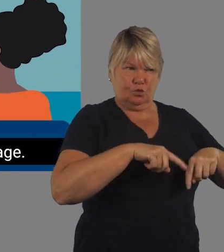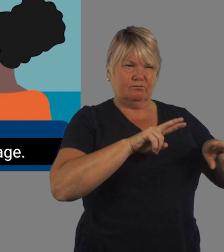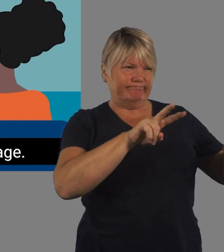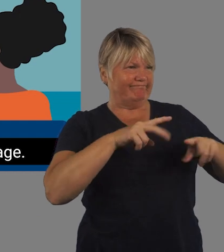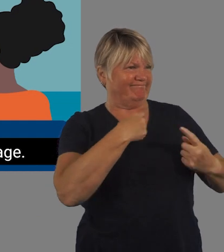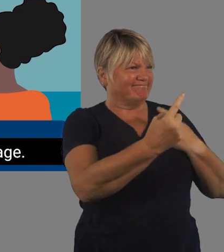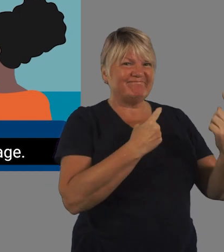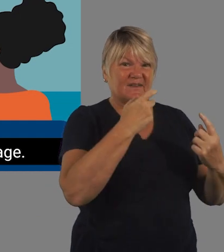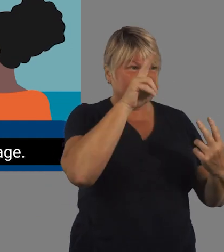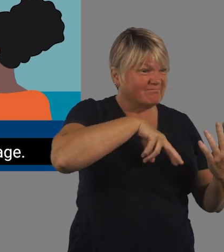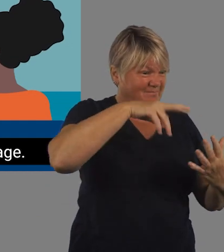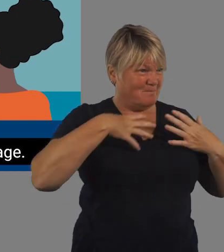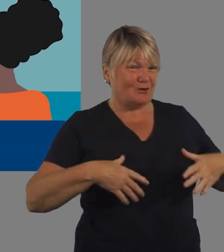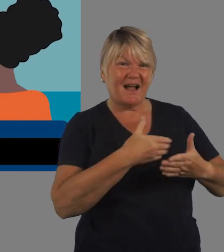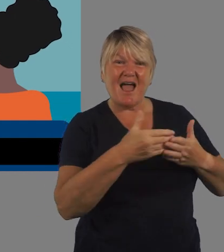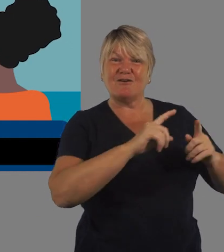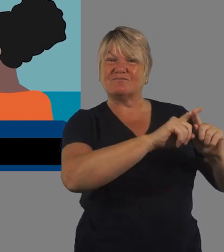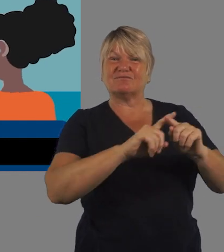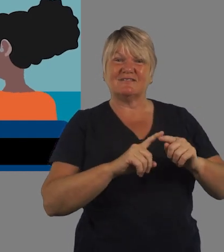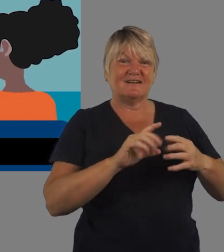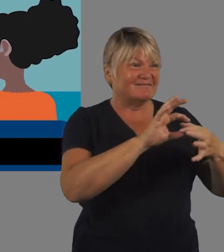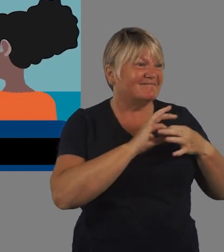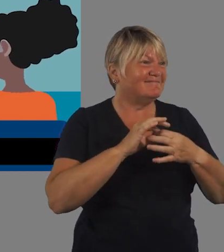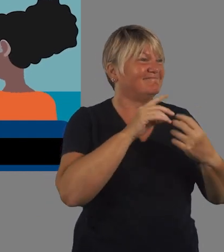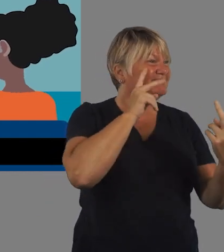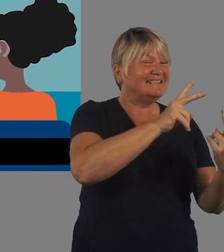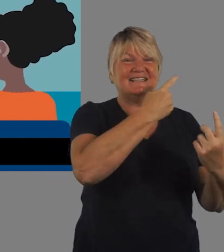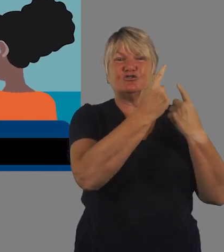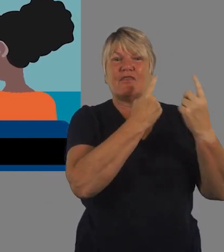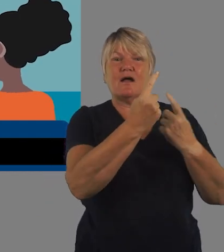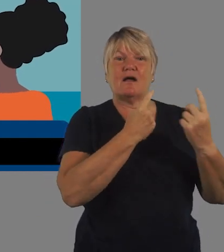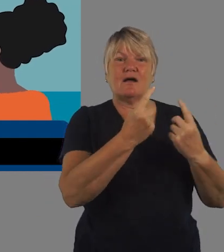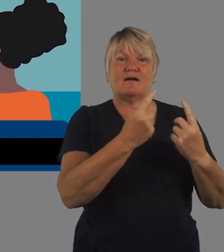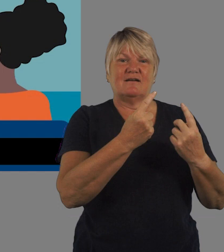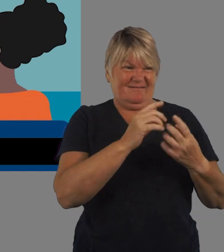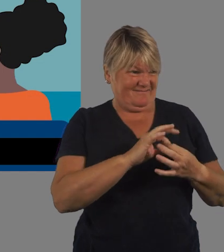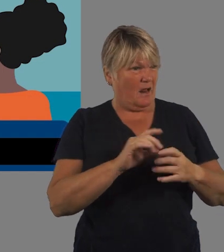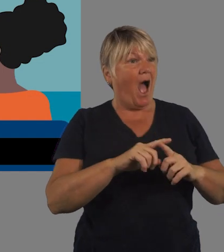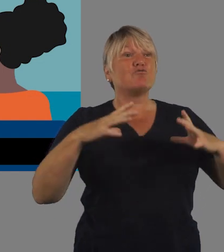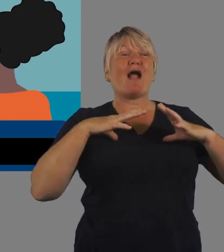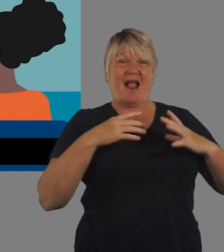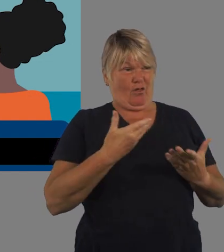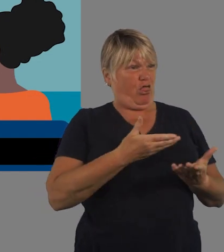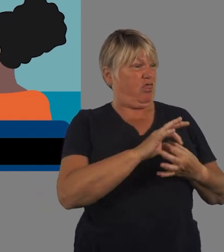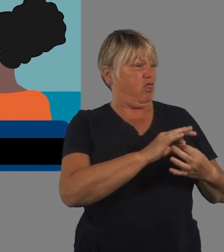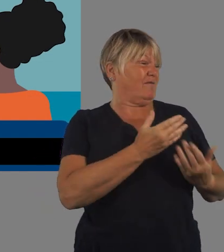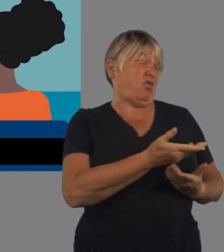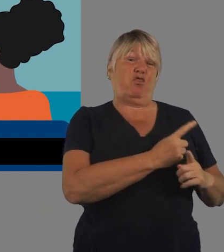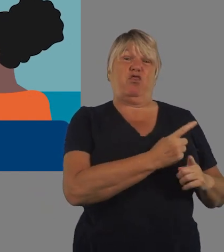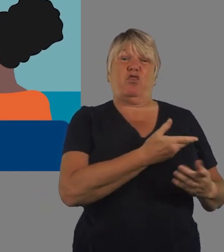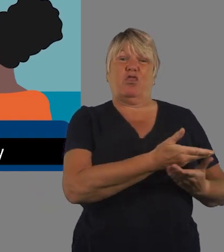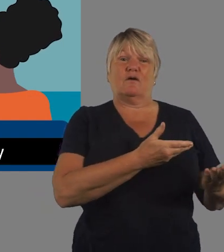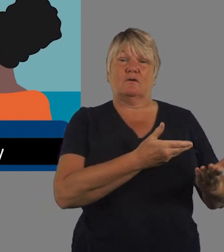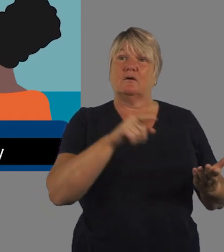space to read each other's body language. Those interacting face-to-face may develop more rapport and informal links during the